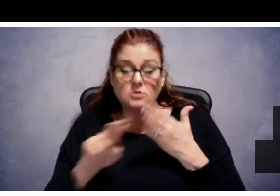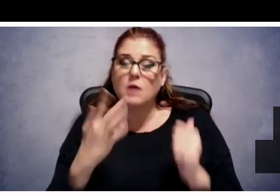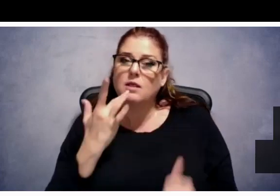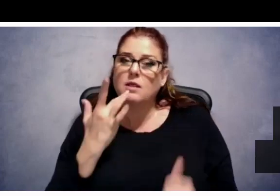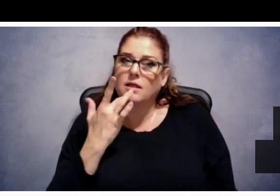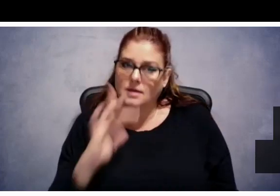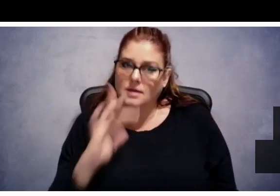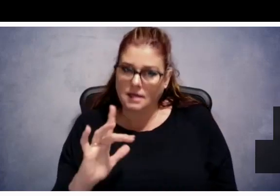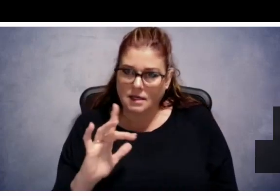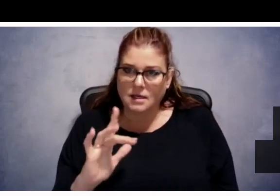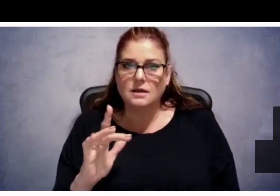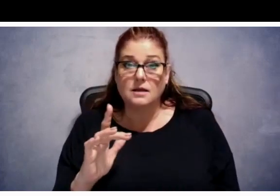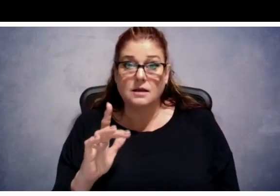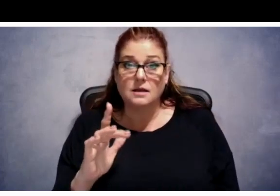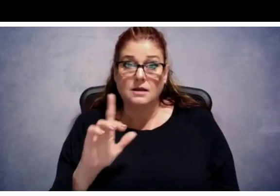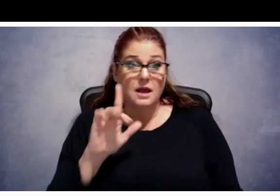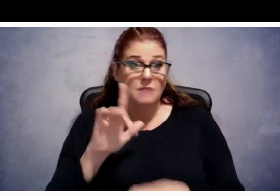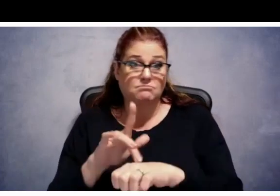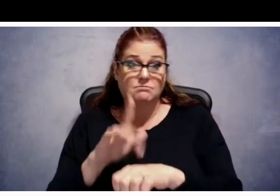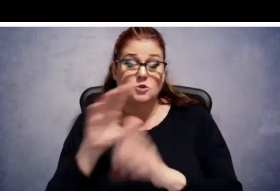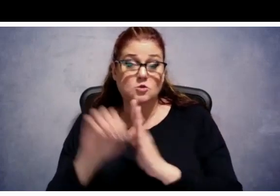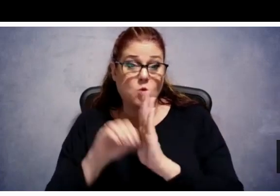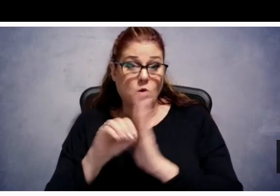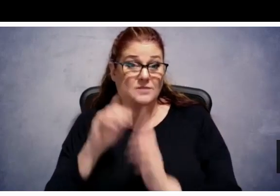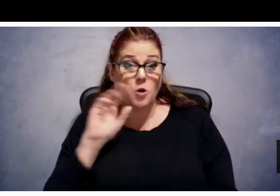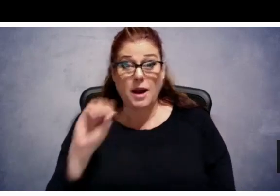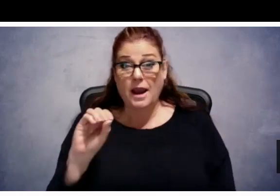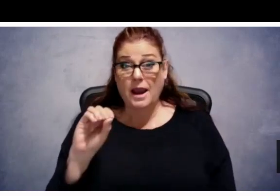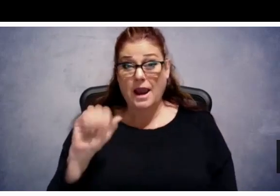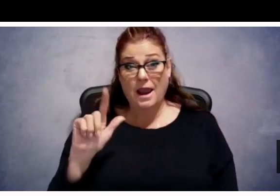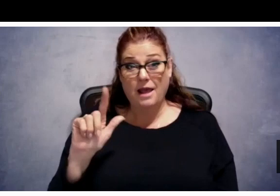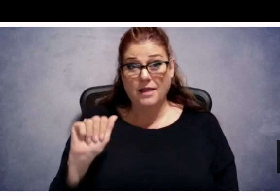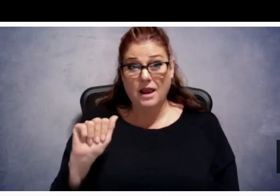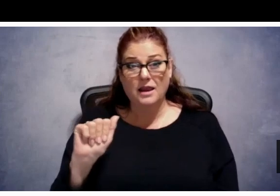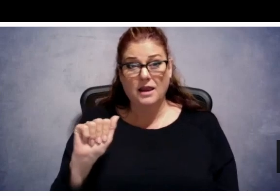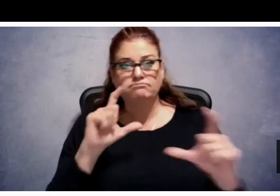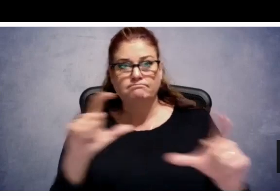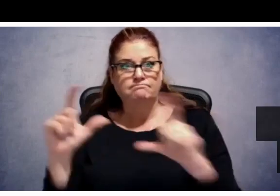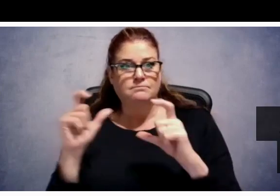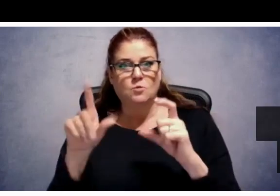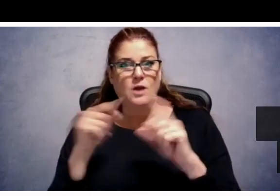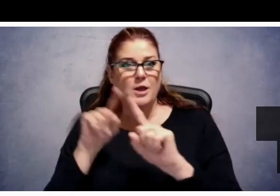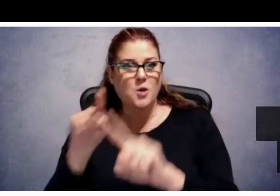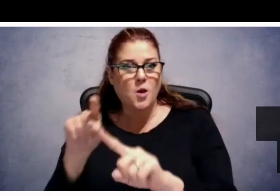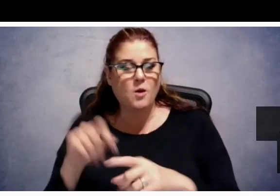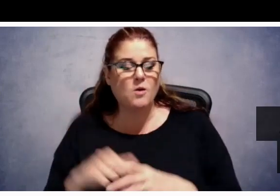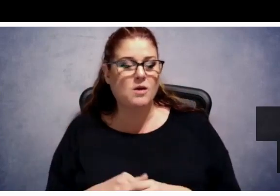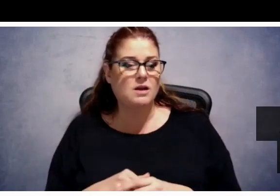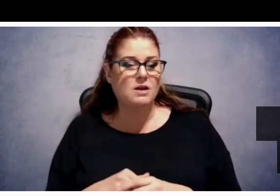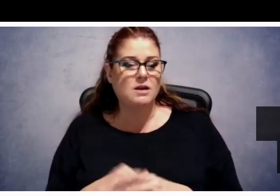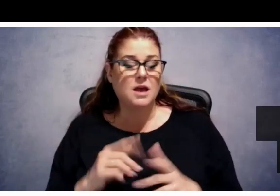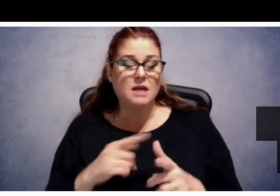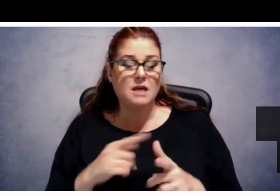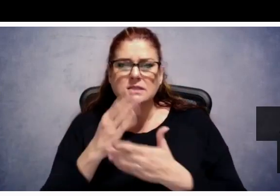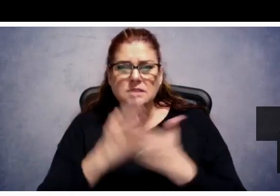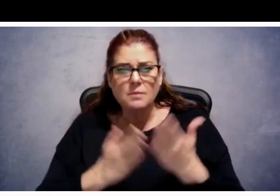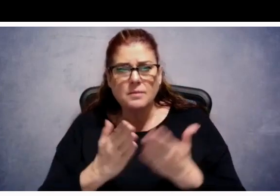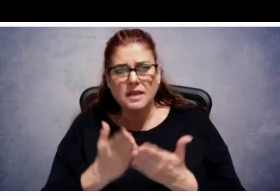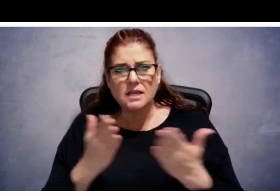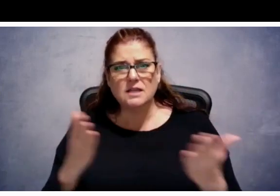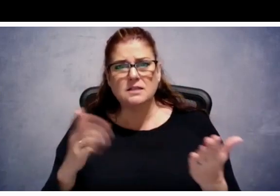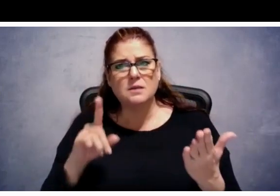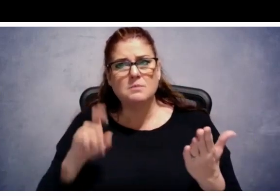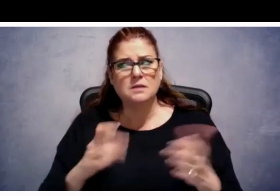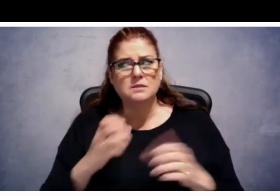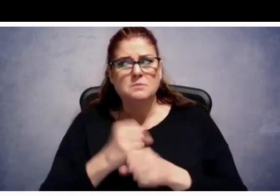that I'd been to New Orleans for the LLX. I always took a ton of pictures wherever I go. And then there are certain things that you have to